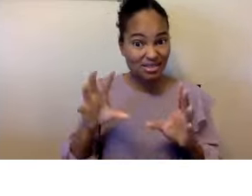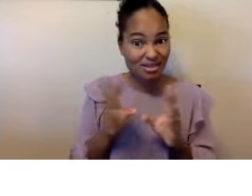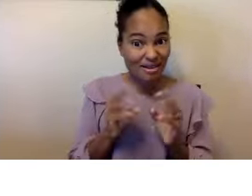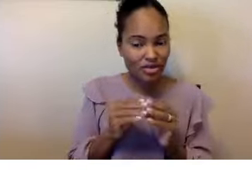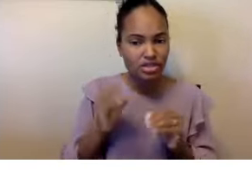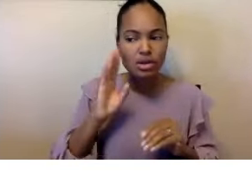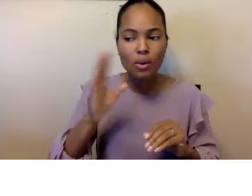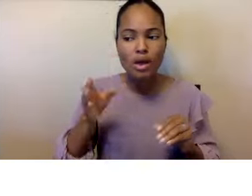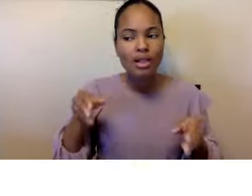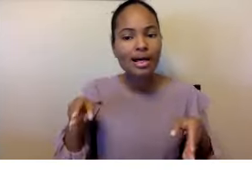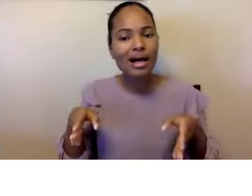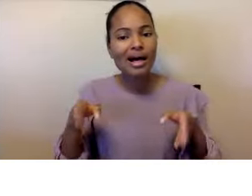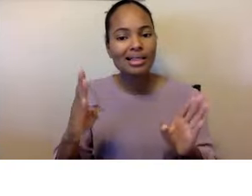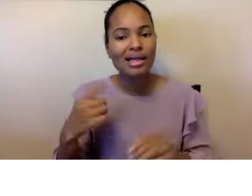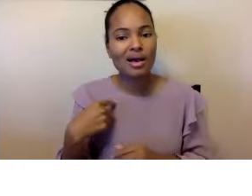to